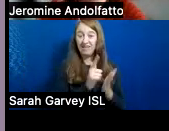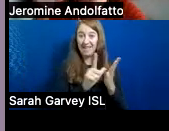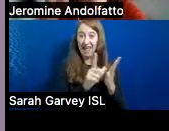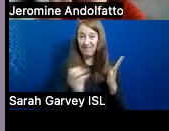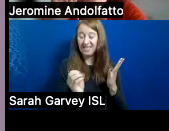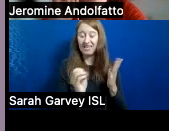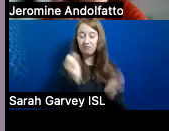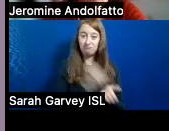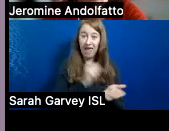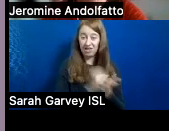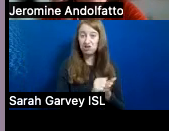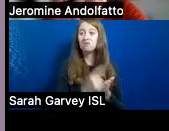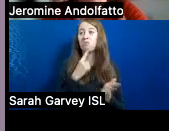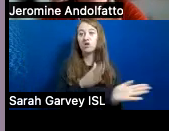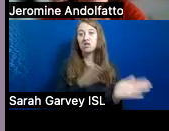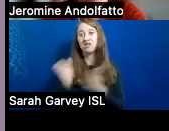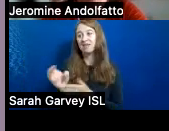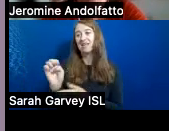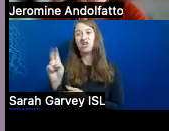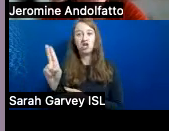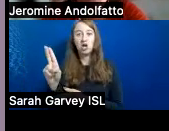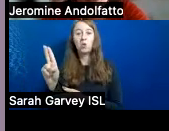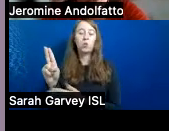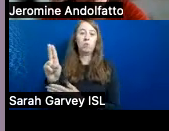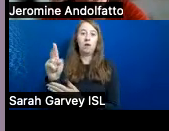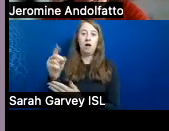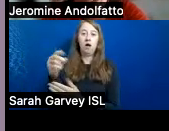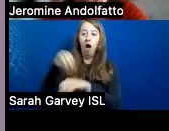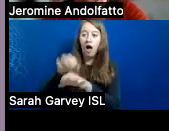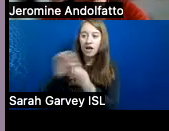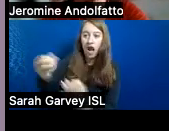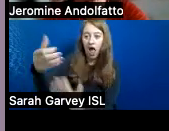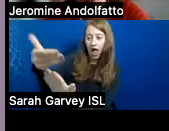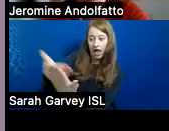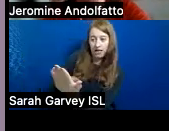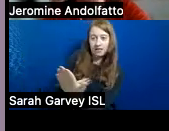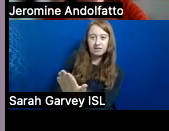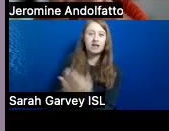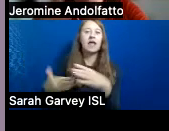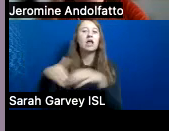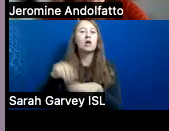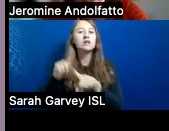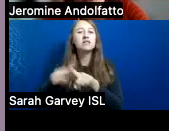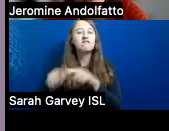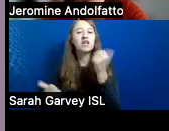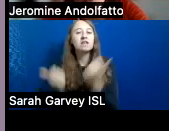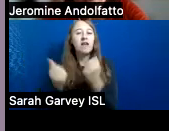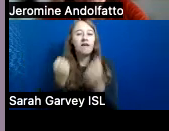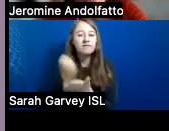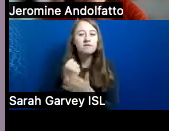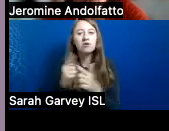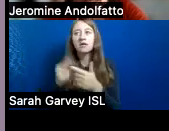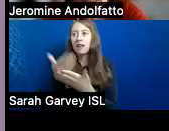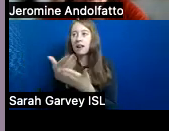you will have the EU legal precedent, the legal framework, 20 national case studies on what are the legislation on women